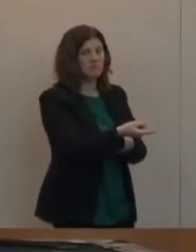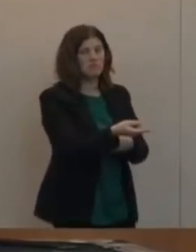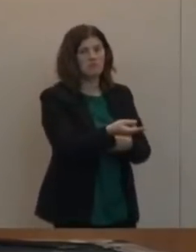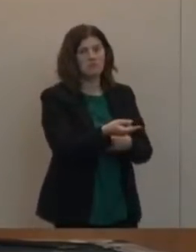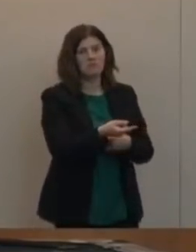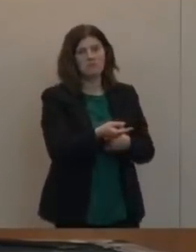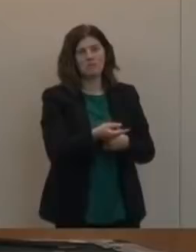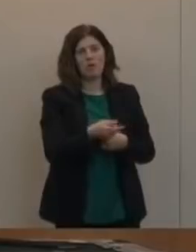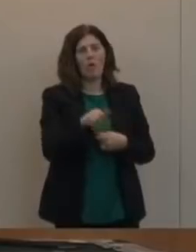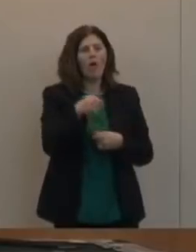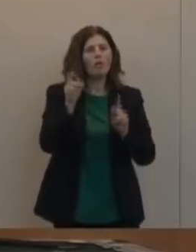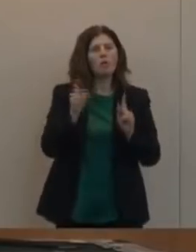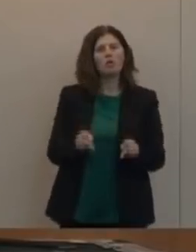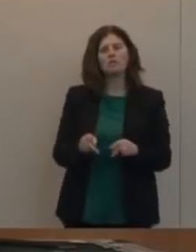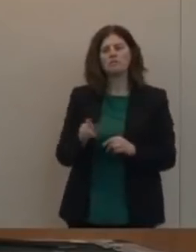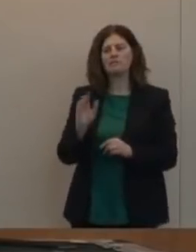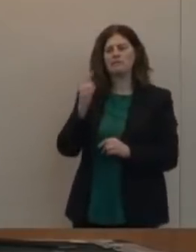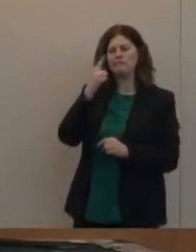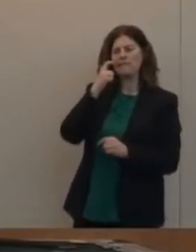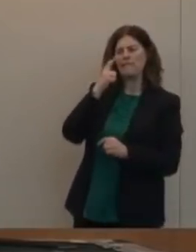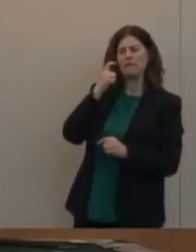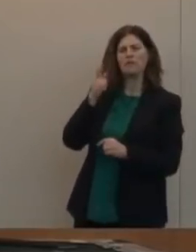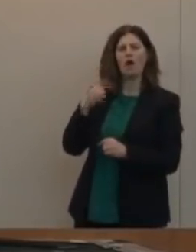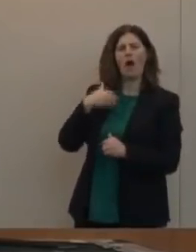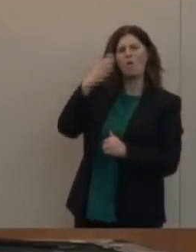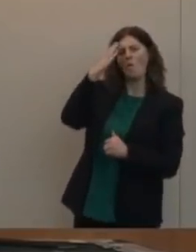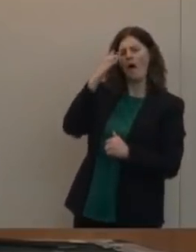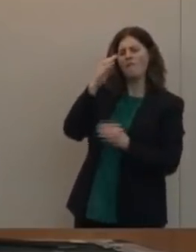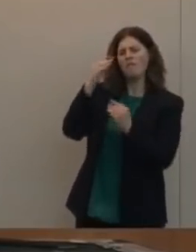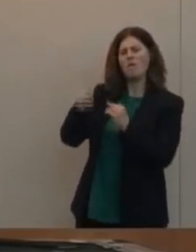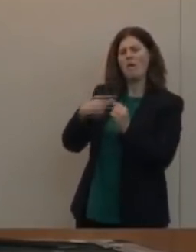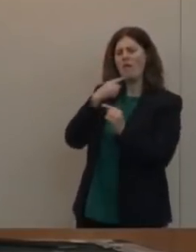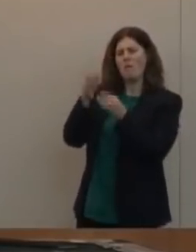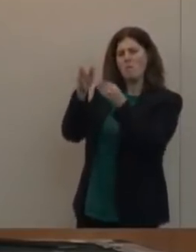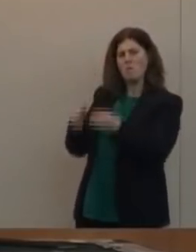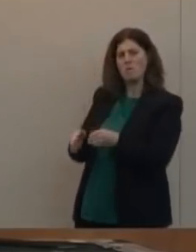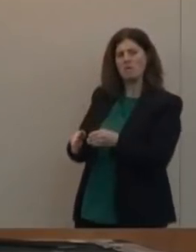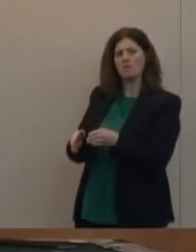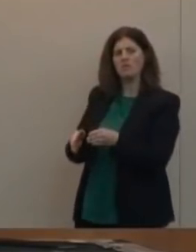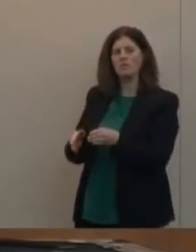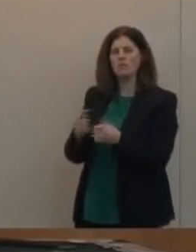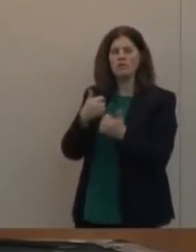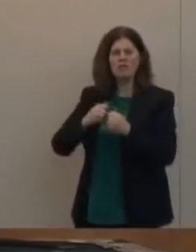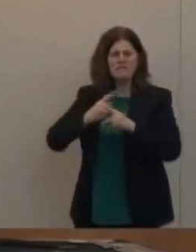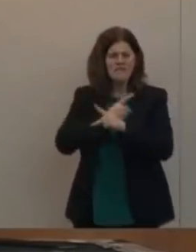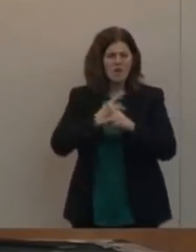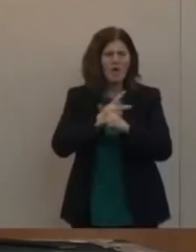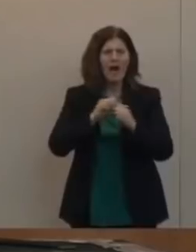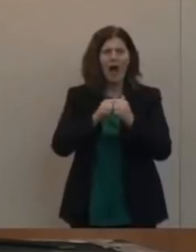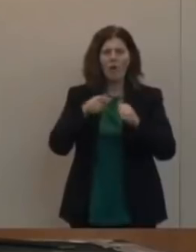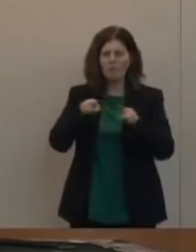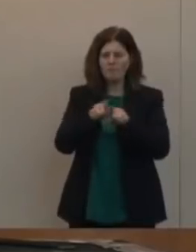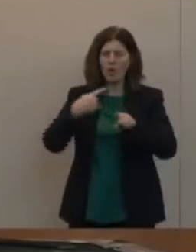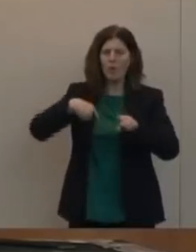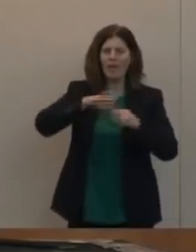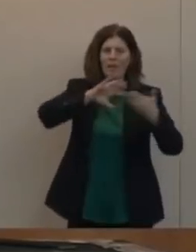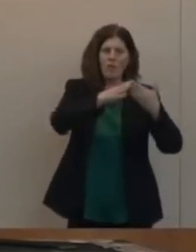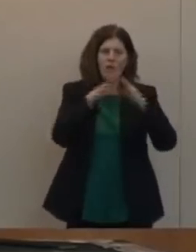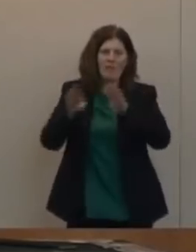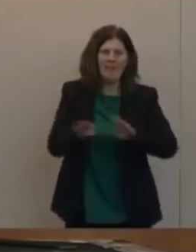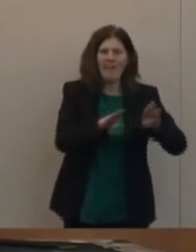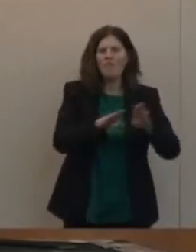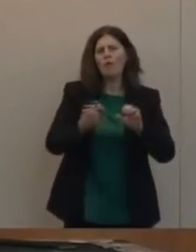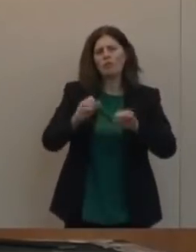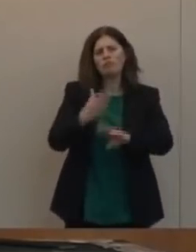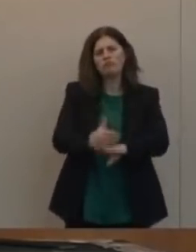else seems to at least have some information, then getting our arms around how a community behaves, I think we can do a little